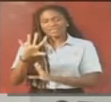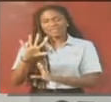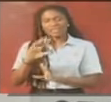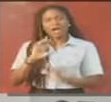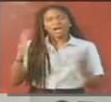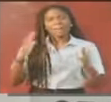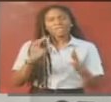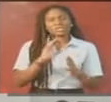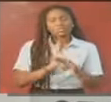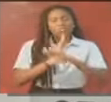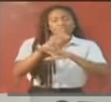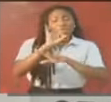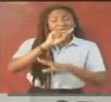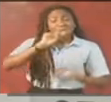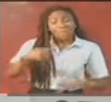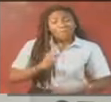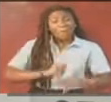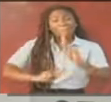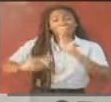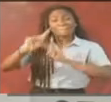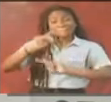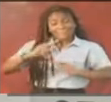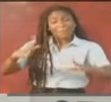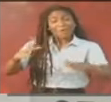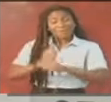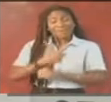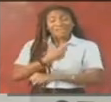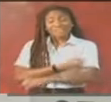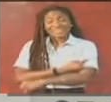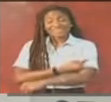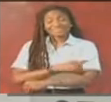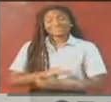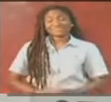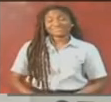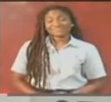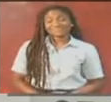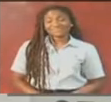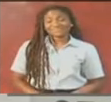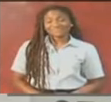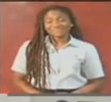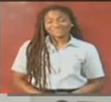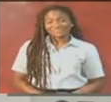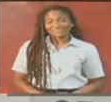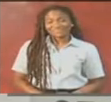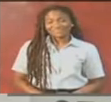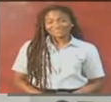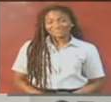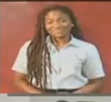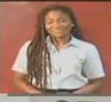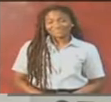8,759 persons were vaccinated at these 2 sites. The success of